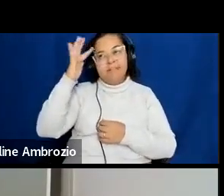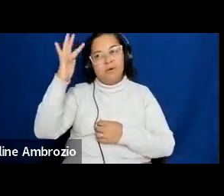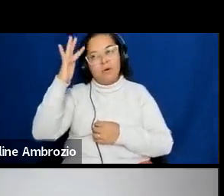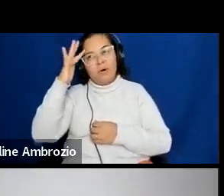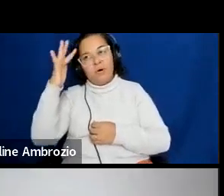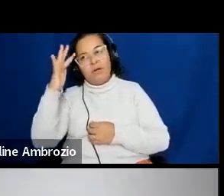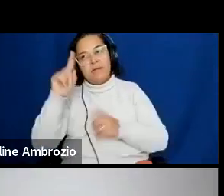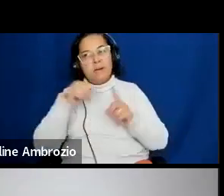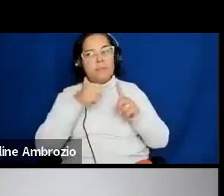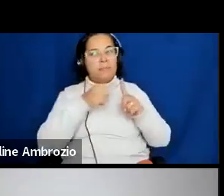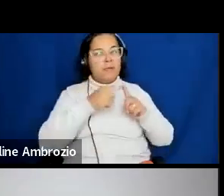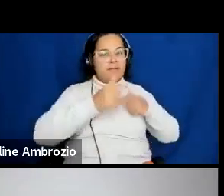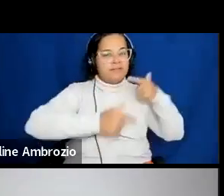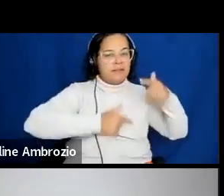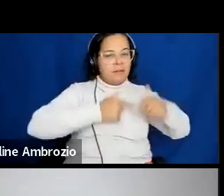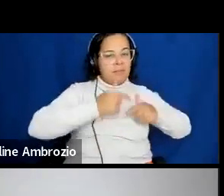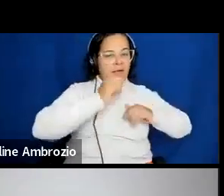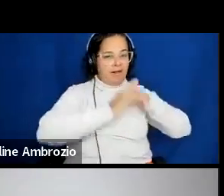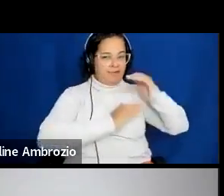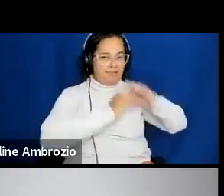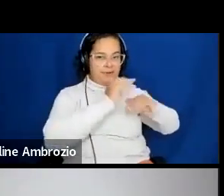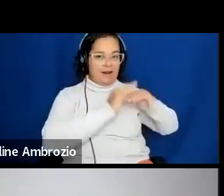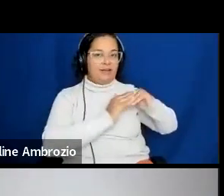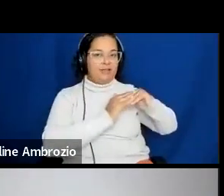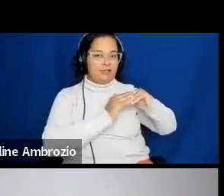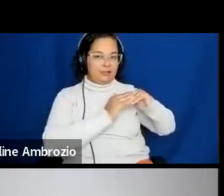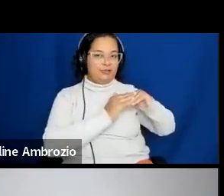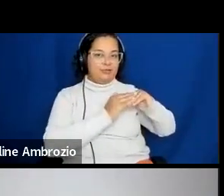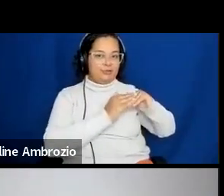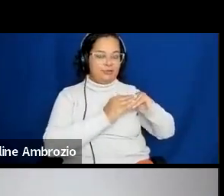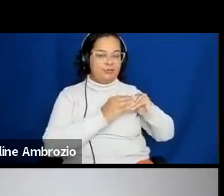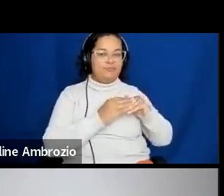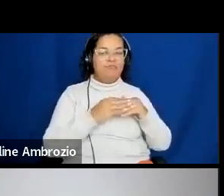lines. Clearly, as you say,